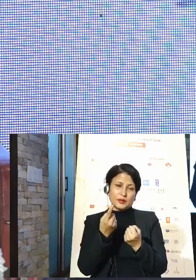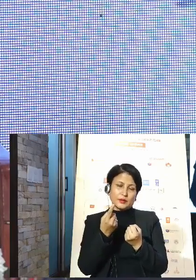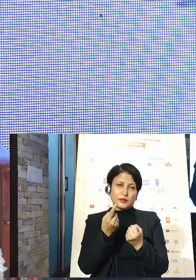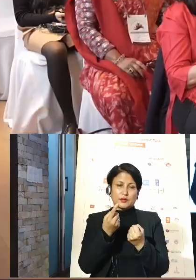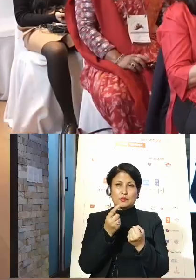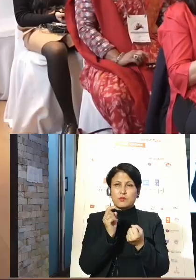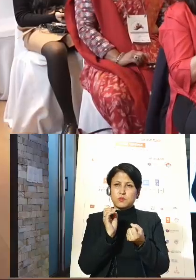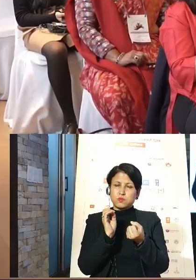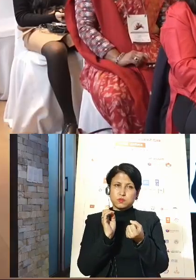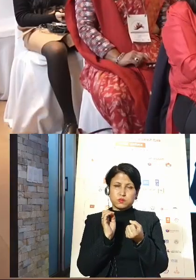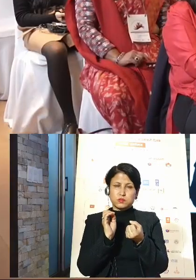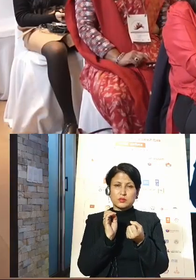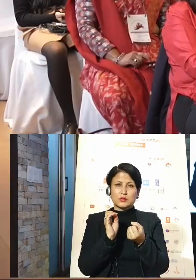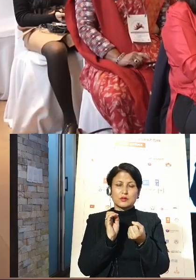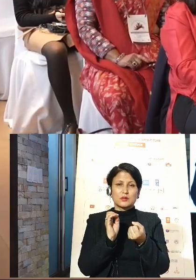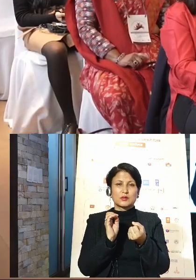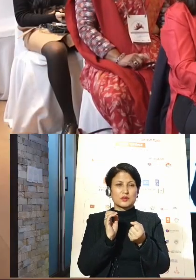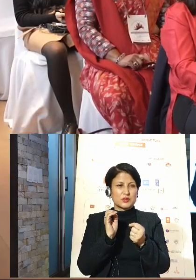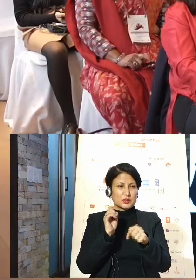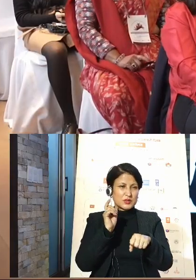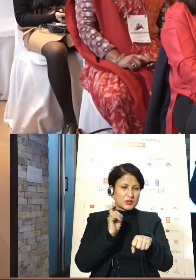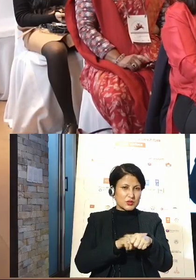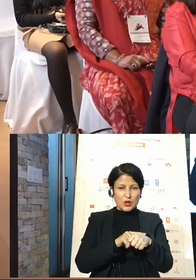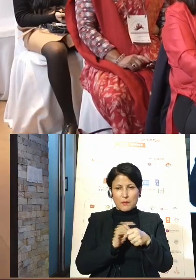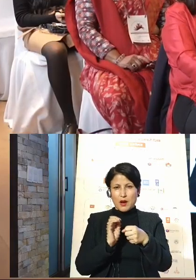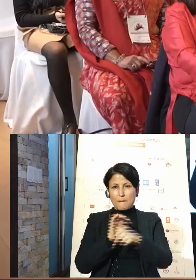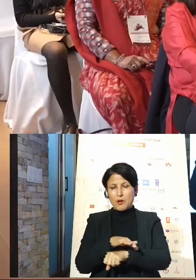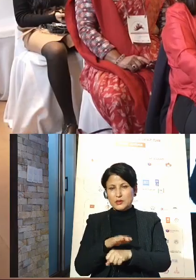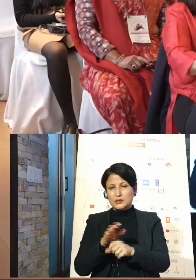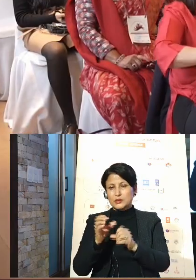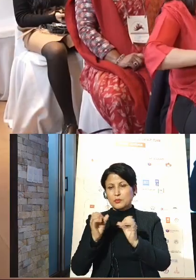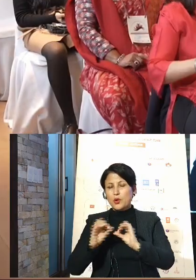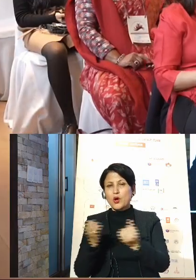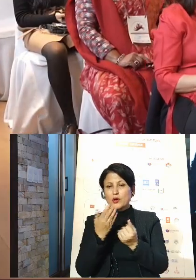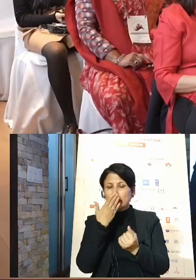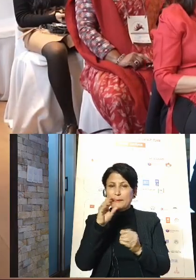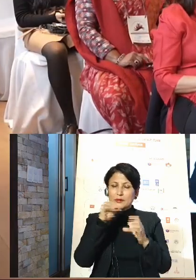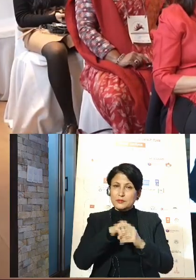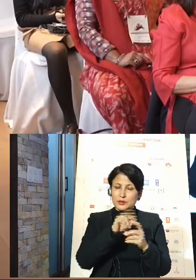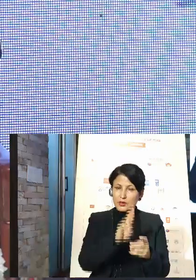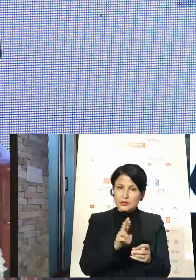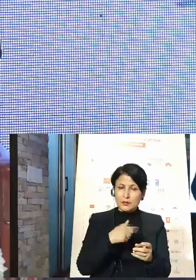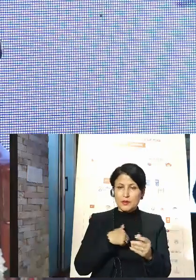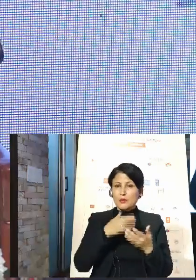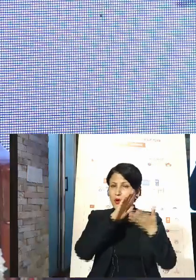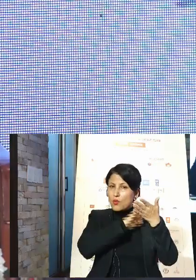time with. So I have a lot of images from the college because I'm living in the hostel, so I found